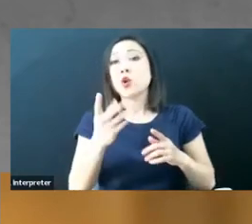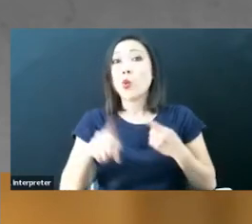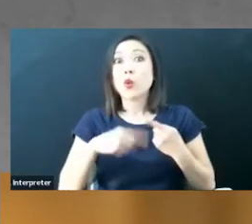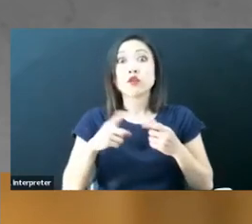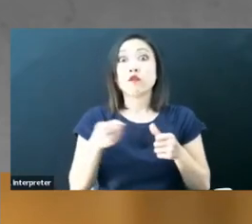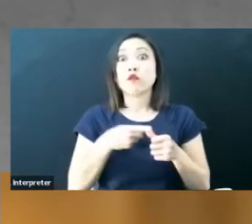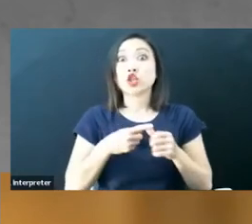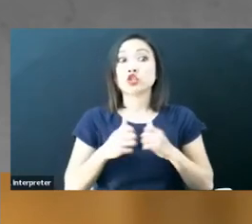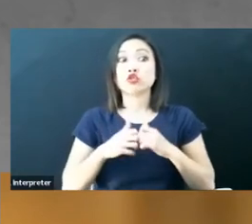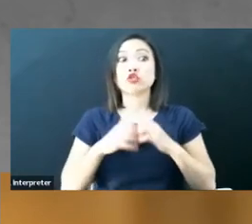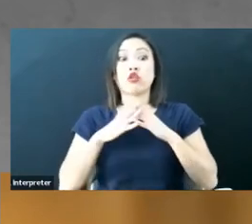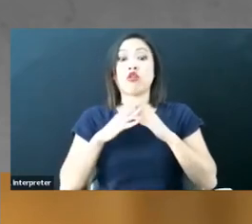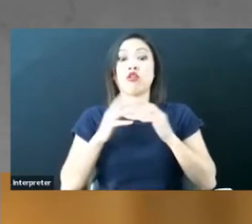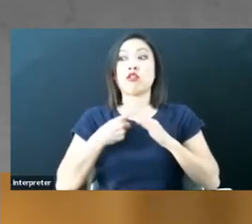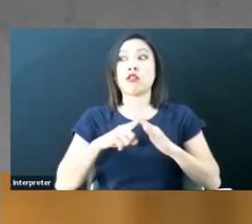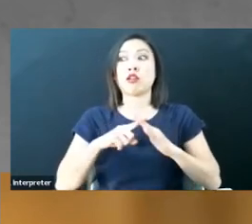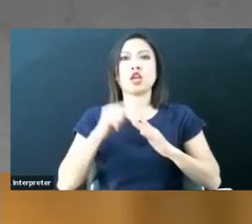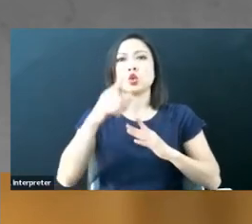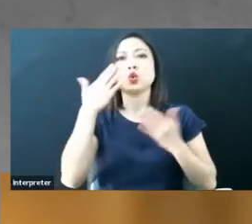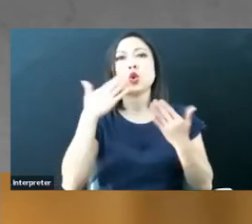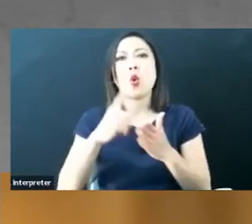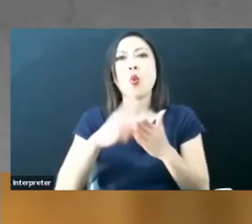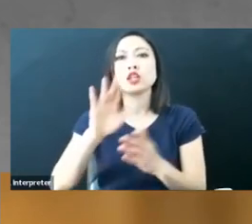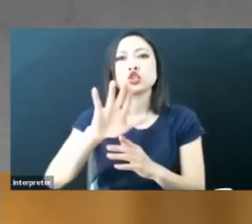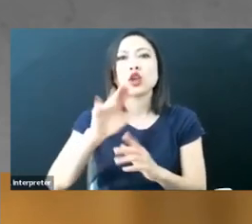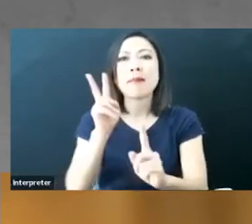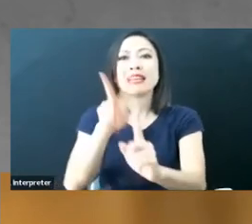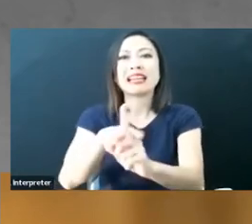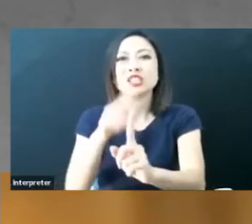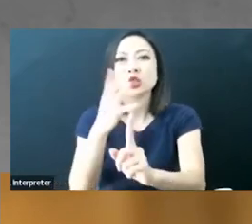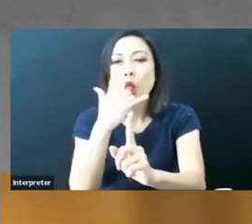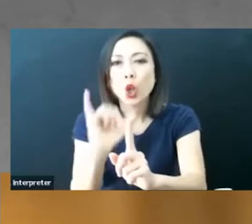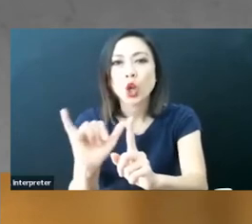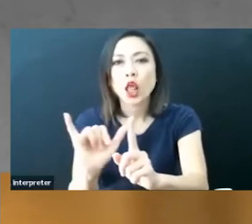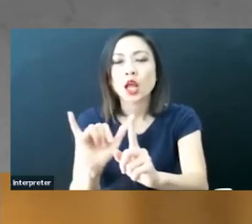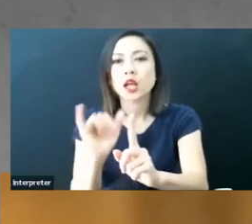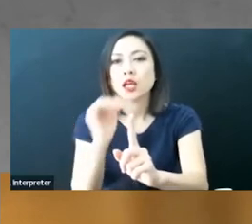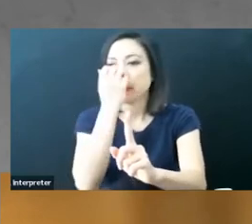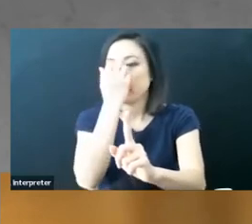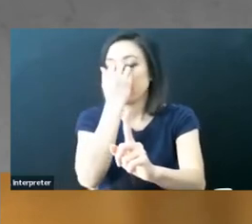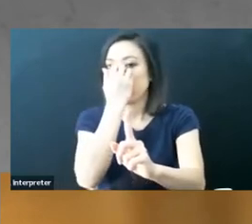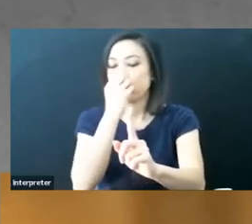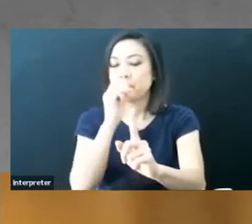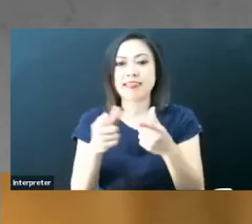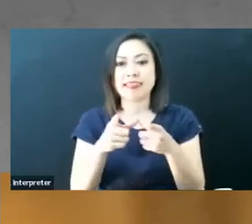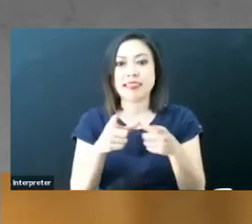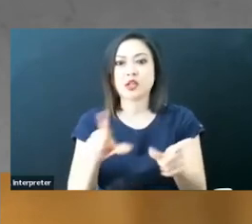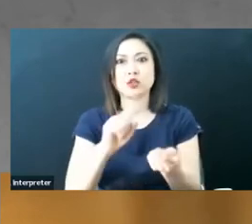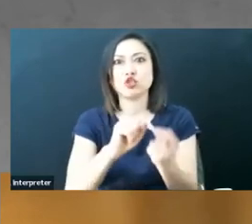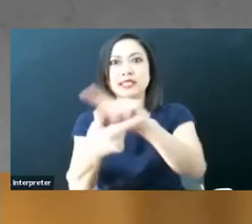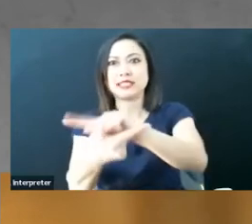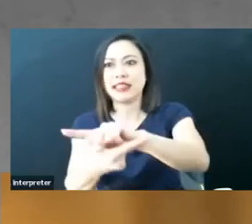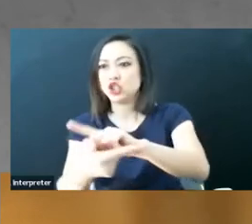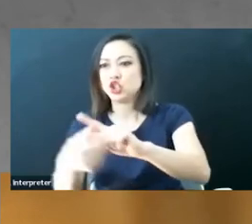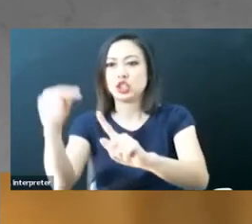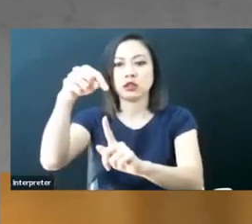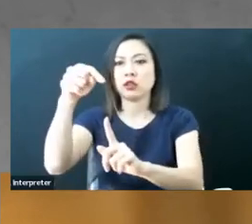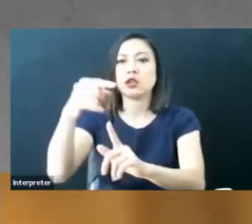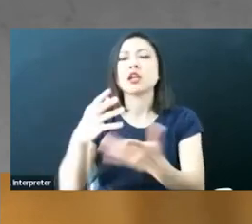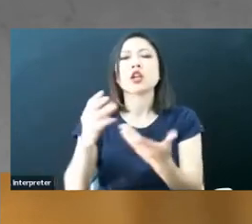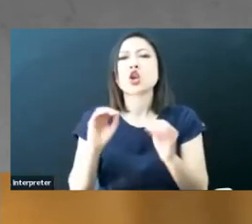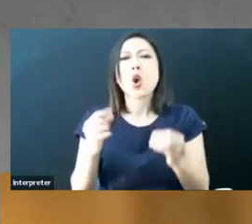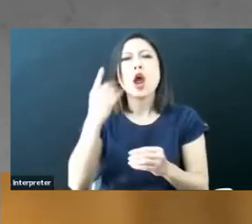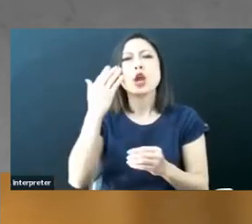And we talk about natural language translation. When that project started as just a small thing, no one knew where it was going to